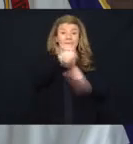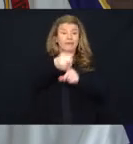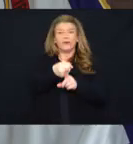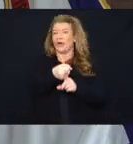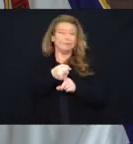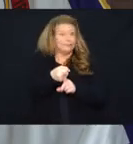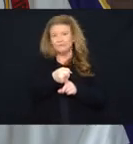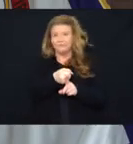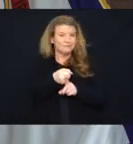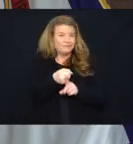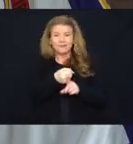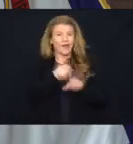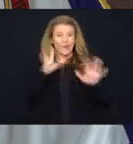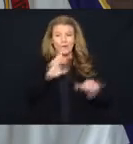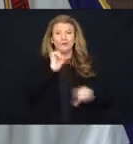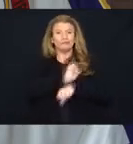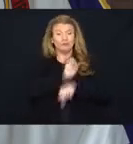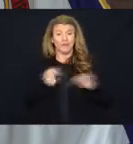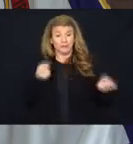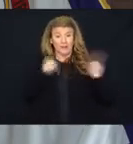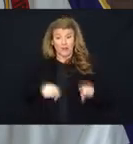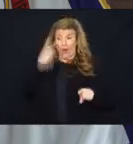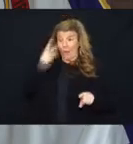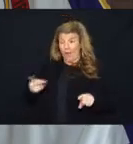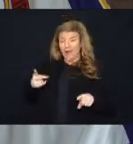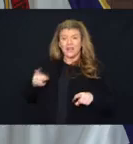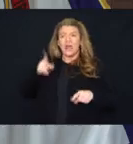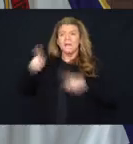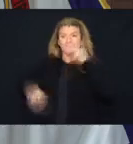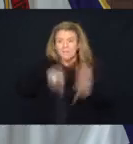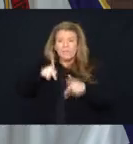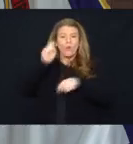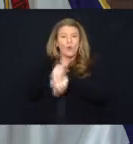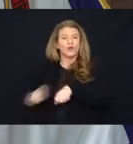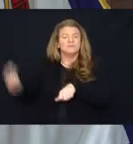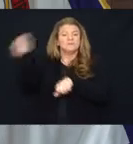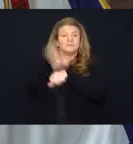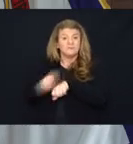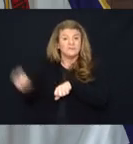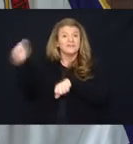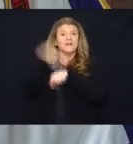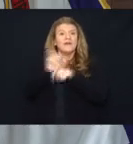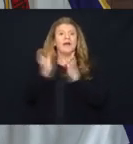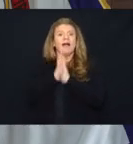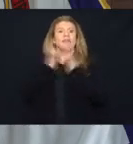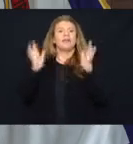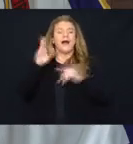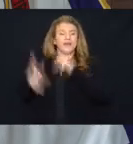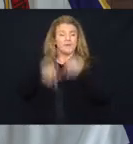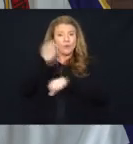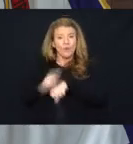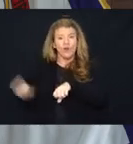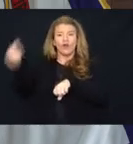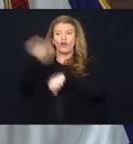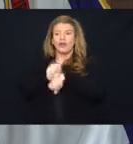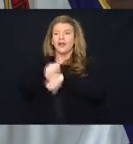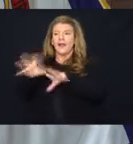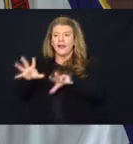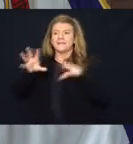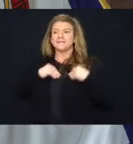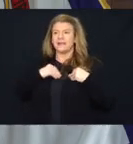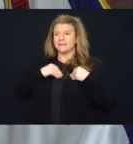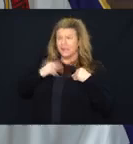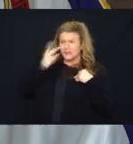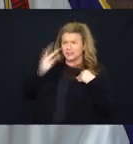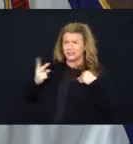down to it, people worked. A whole lot of people worked. And a lot of people took chances, and a lot of people absolutely had